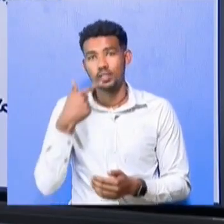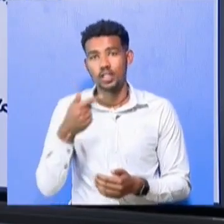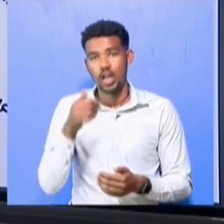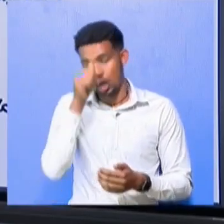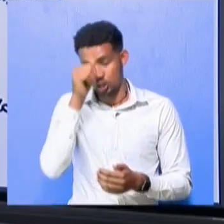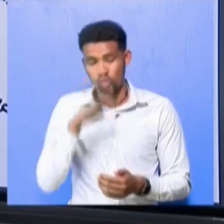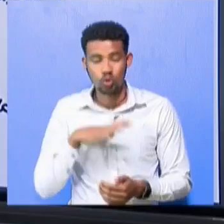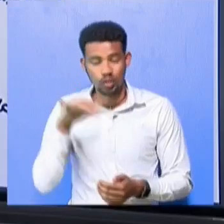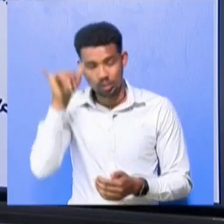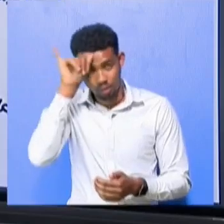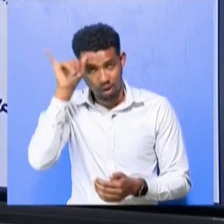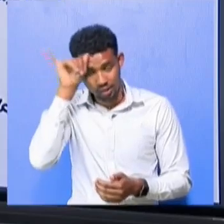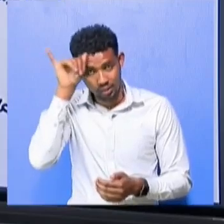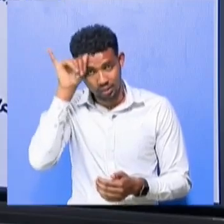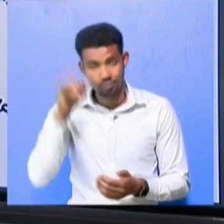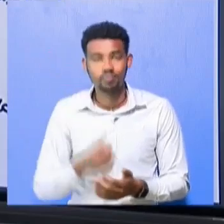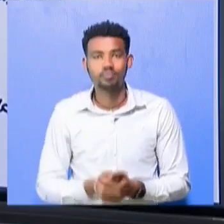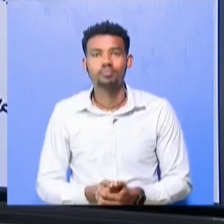Yitwarek also,